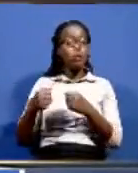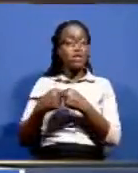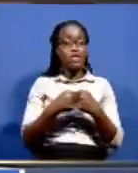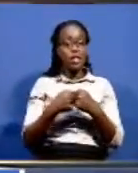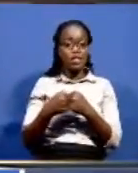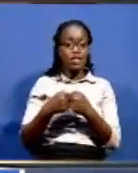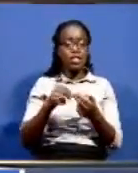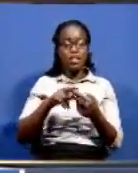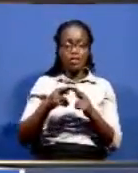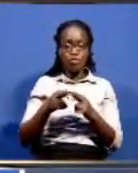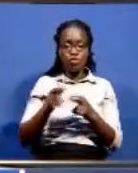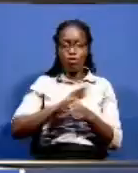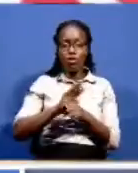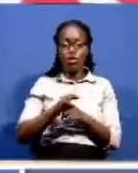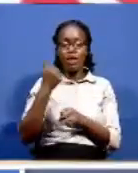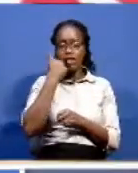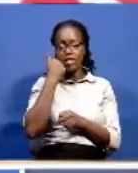to COVID-19 pandemic.